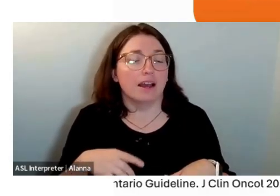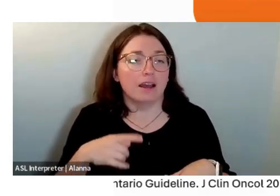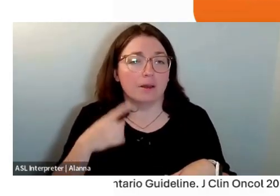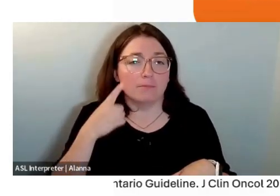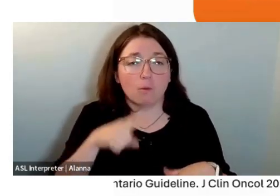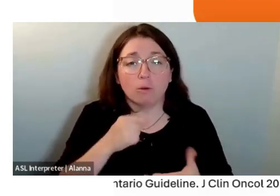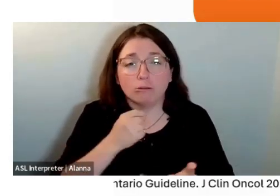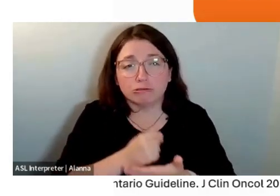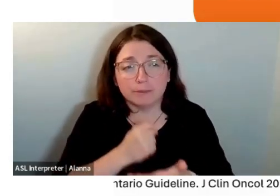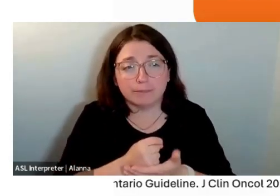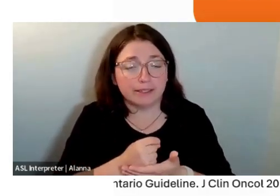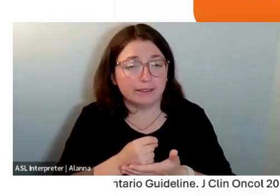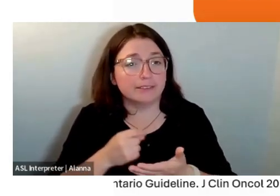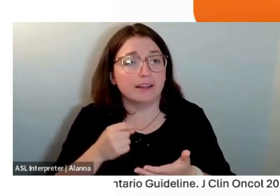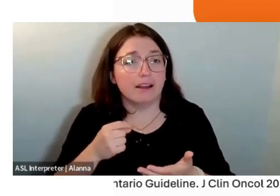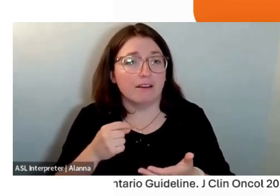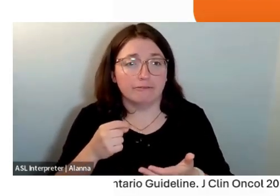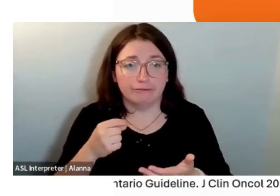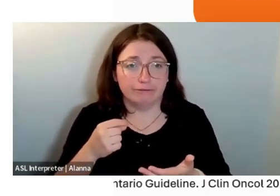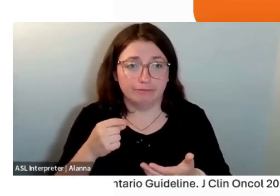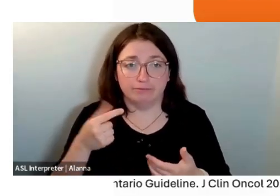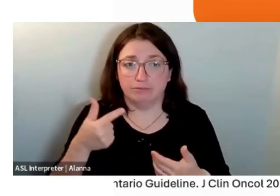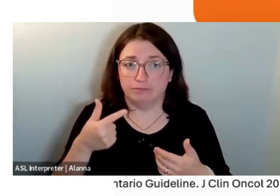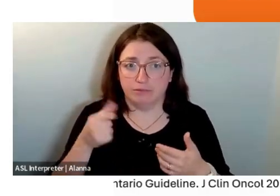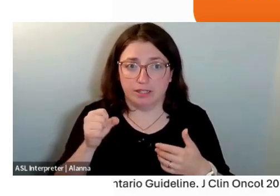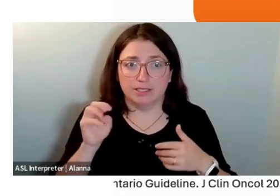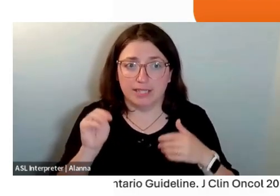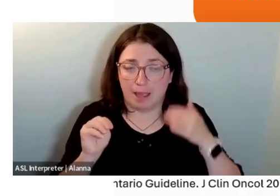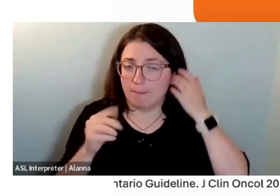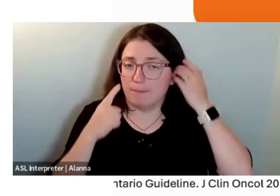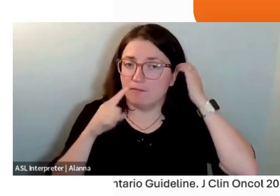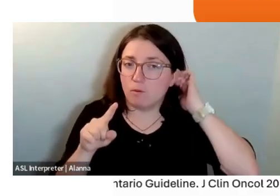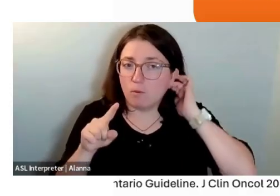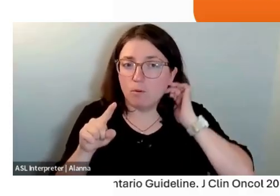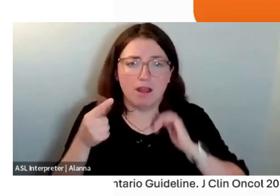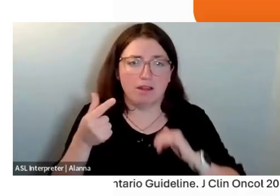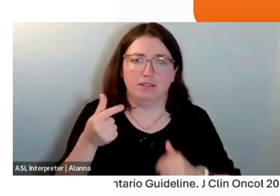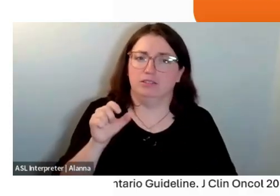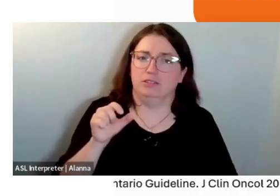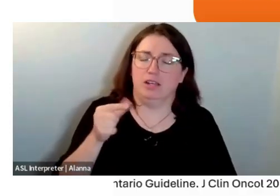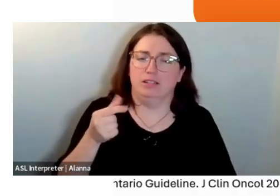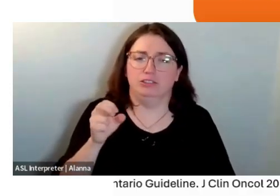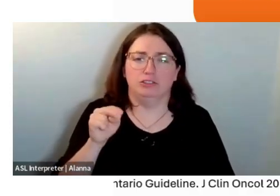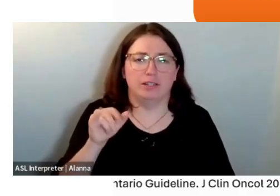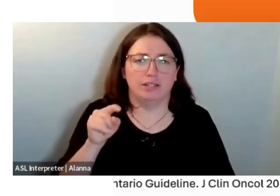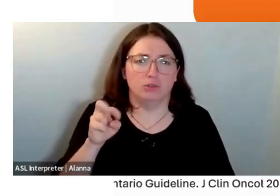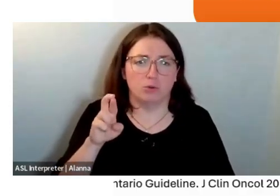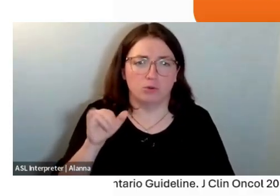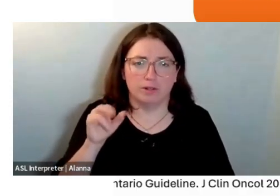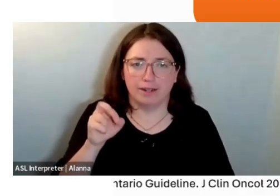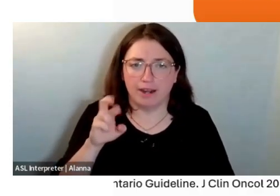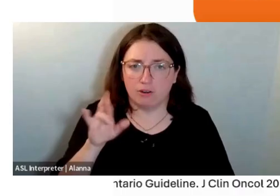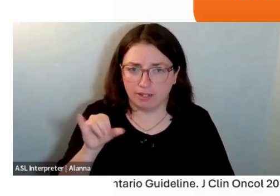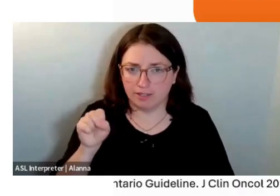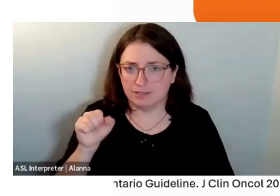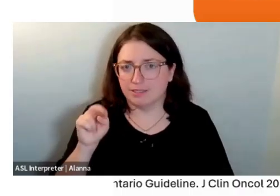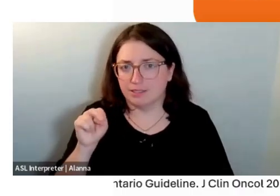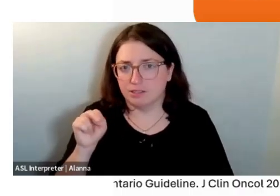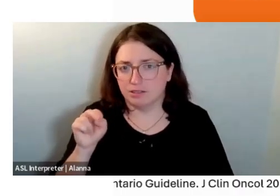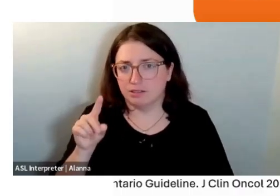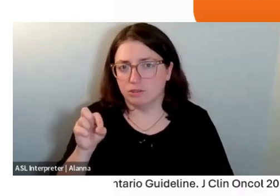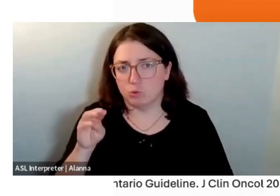of hormone suppression. We've talked about step one, the non-hormonal methods, but